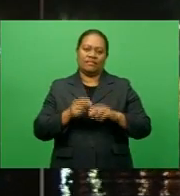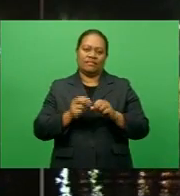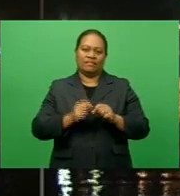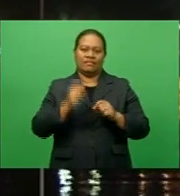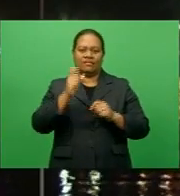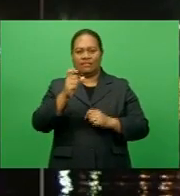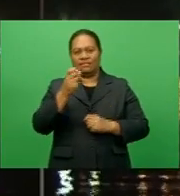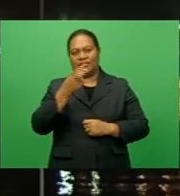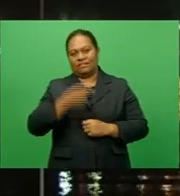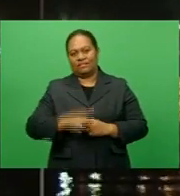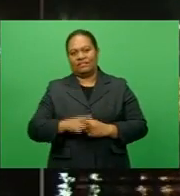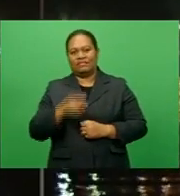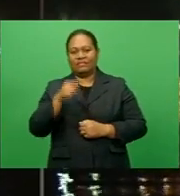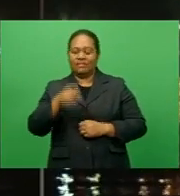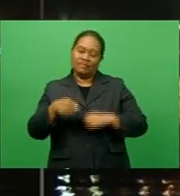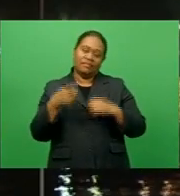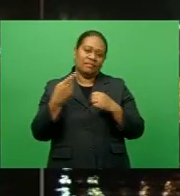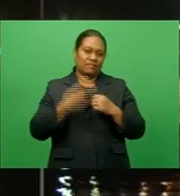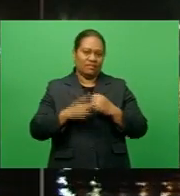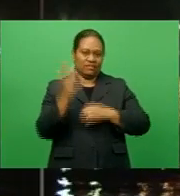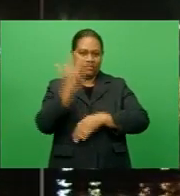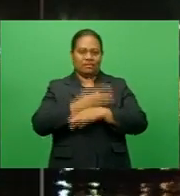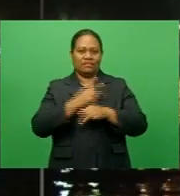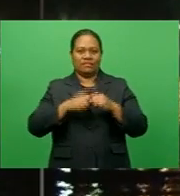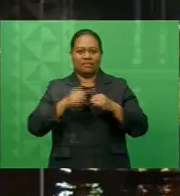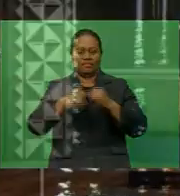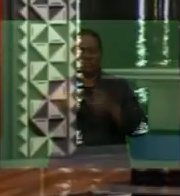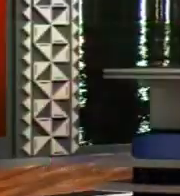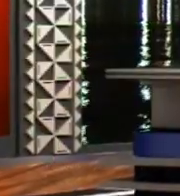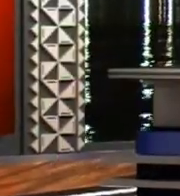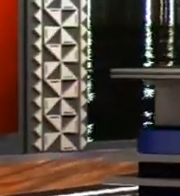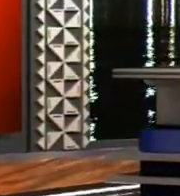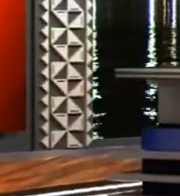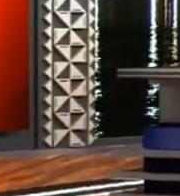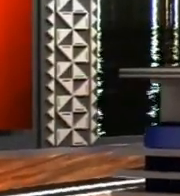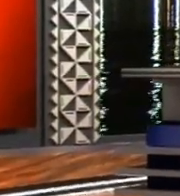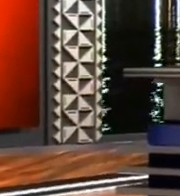News. That's your news for tonight. Until tomorrow, good night.